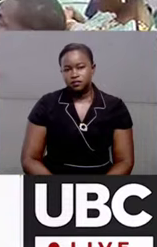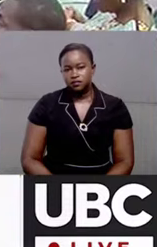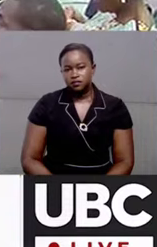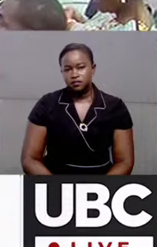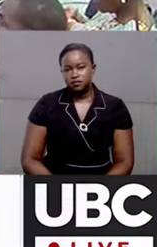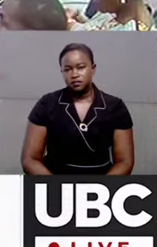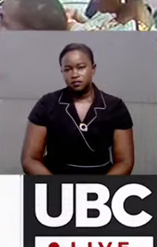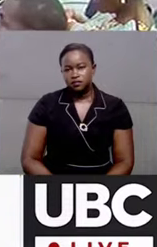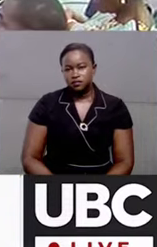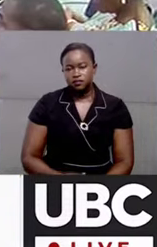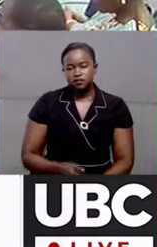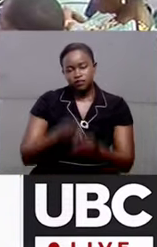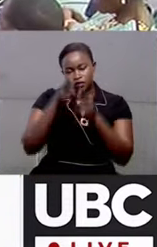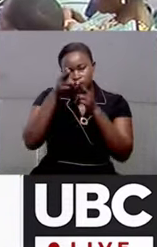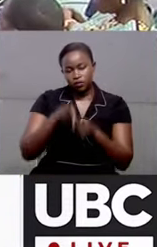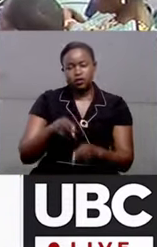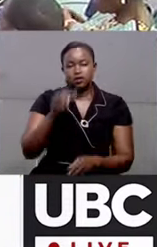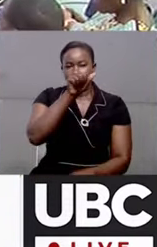Honorable Sechi.